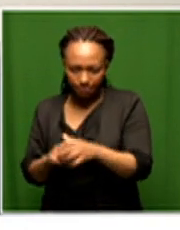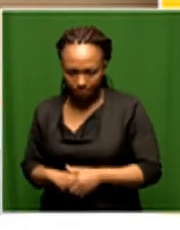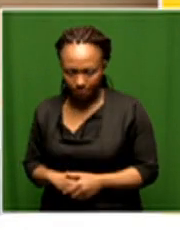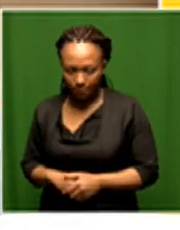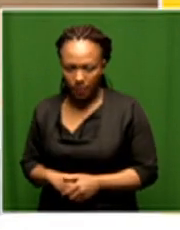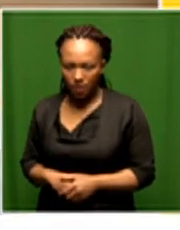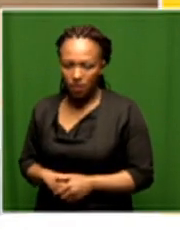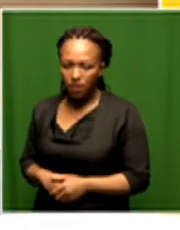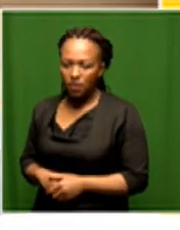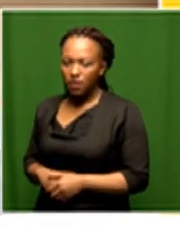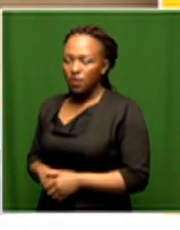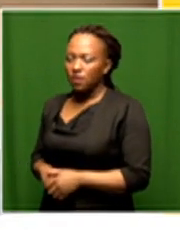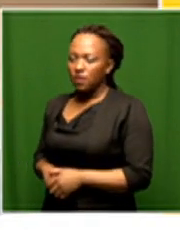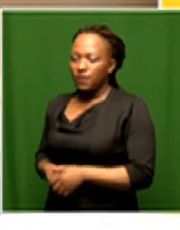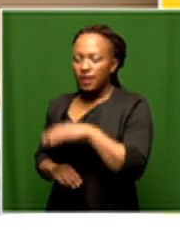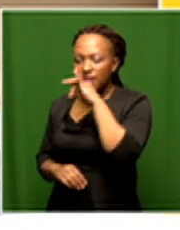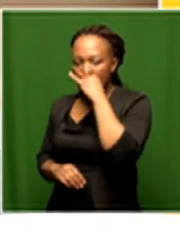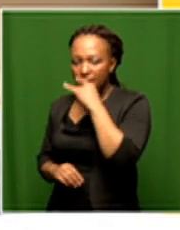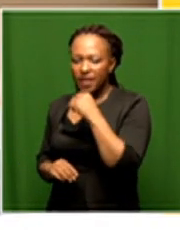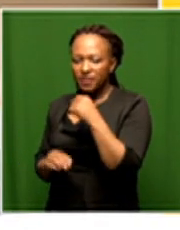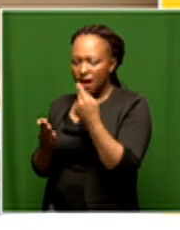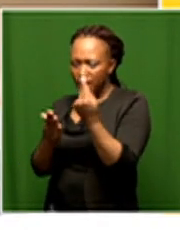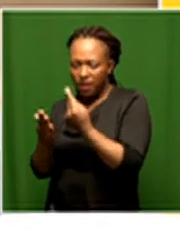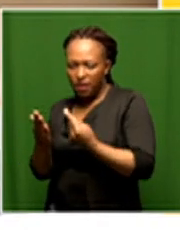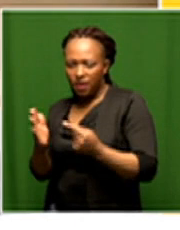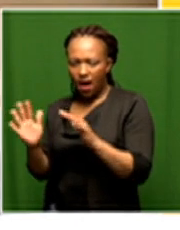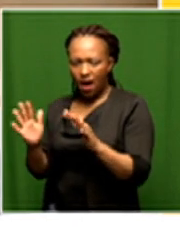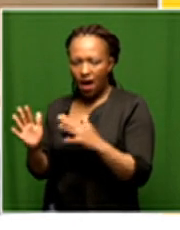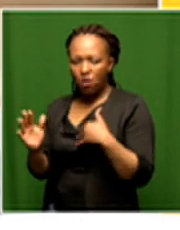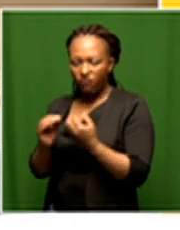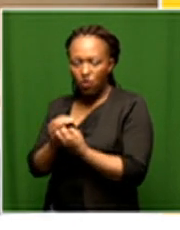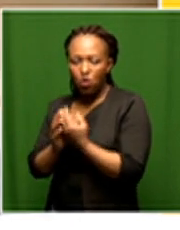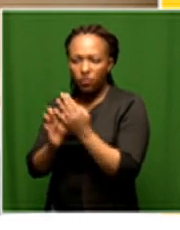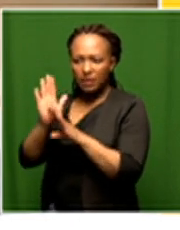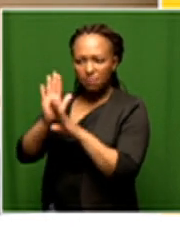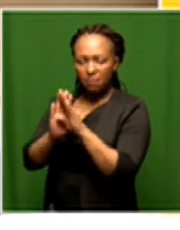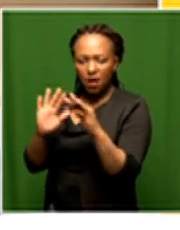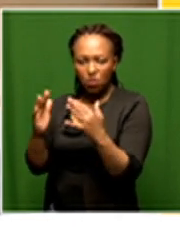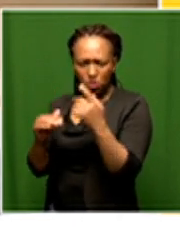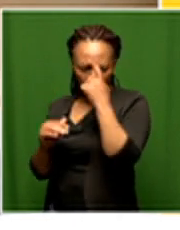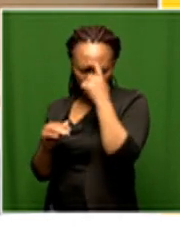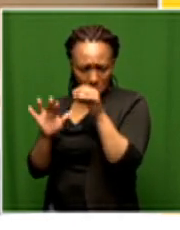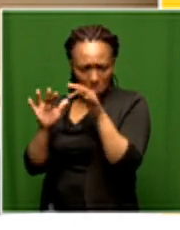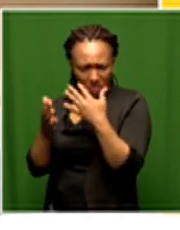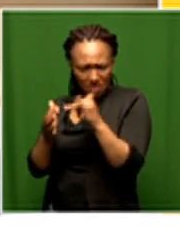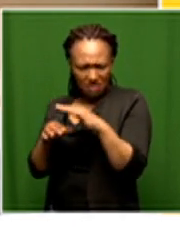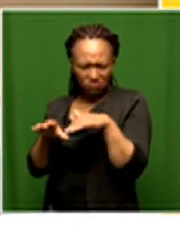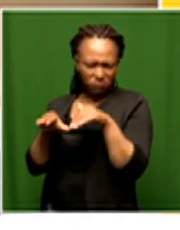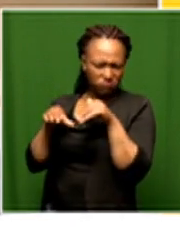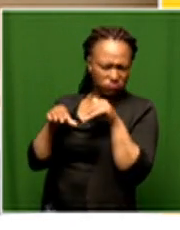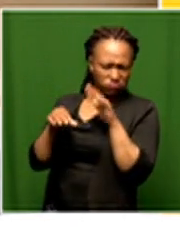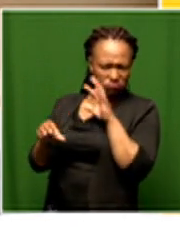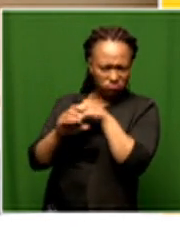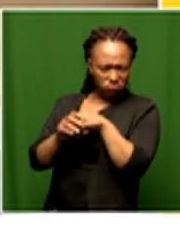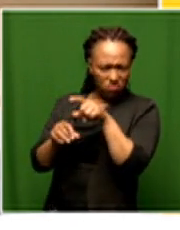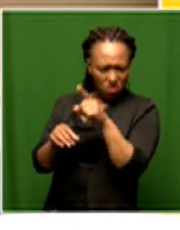talk about the animation industry in South Africa. Where are we in terms of its growth and development? Do you think that people are still shying away from this